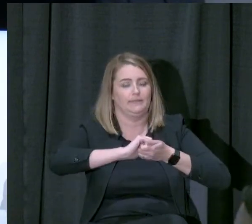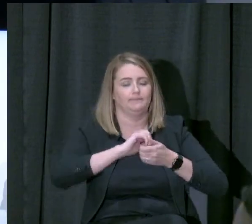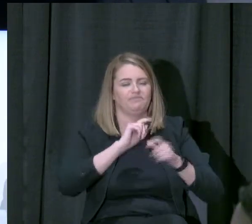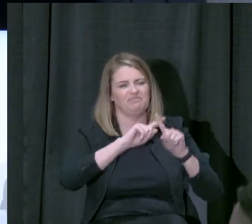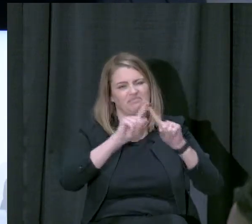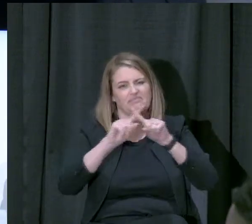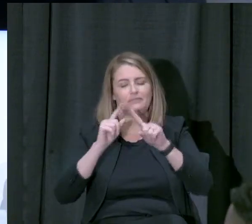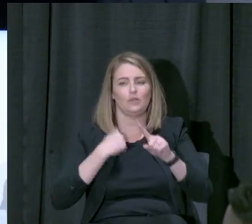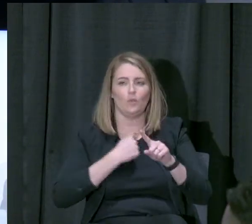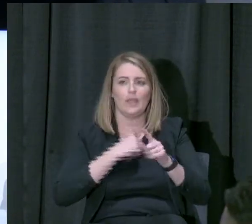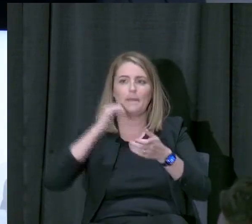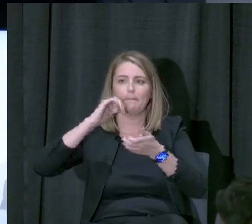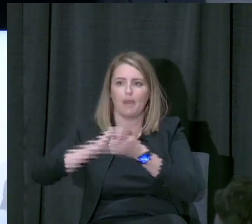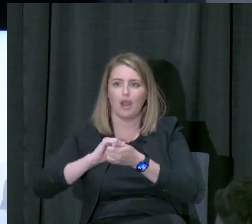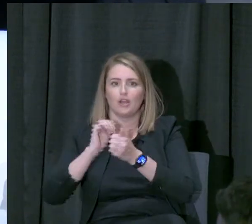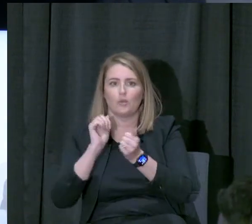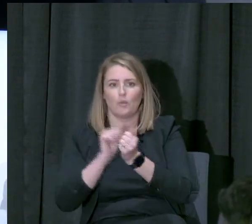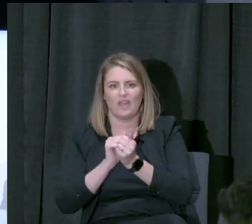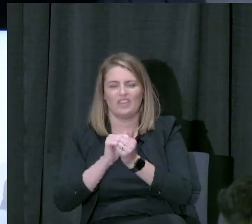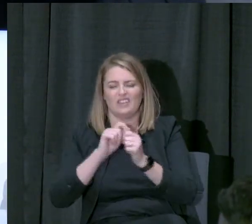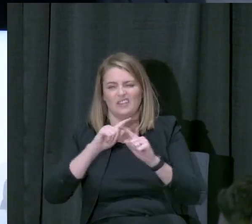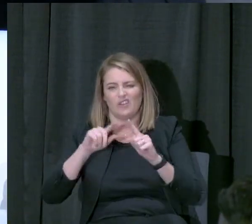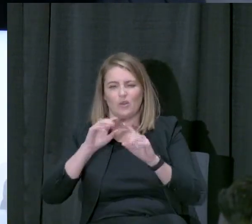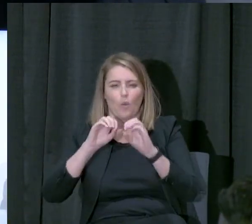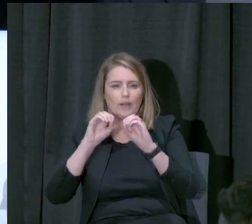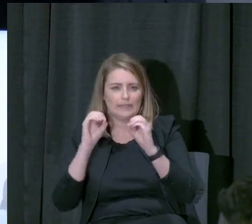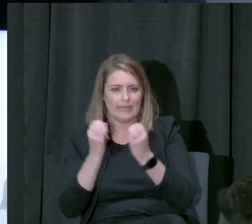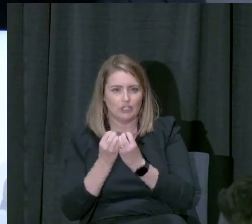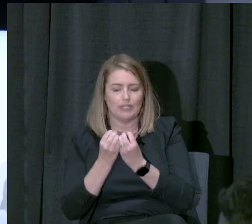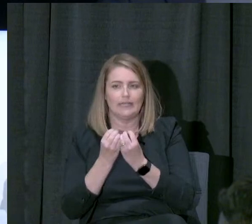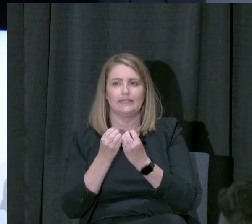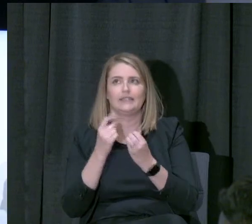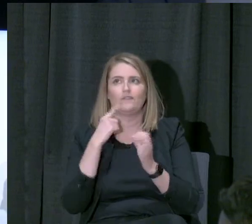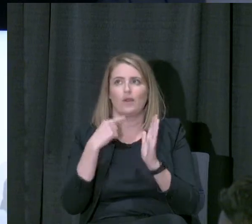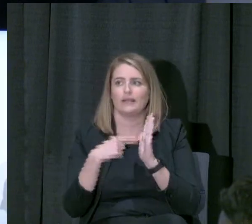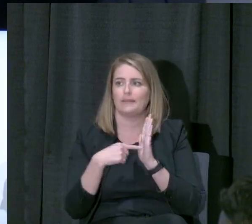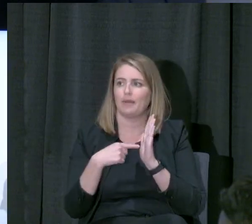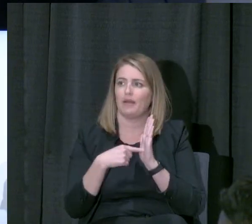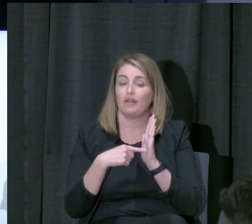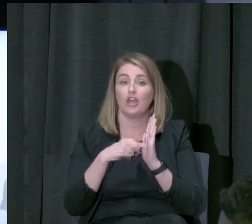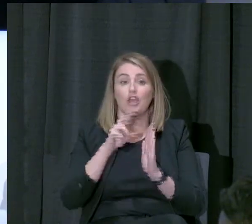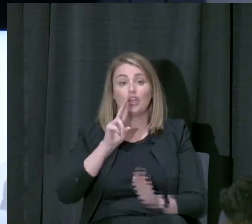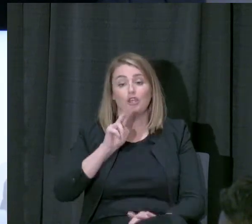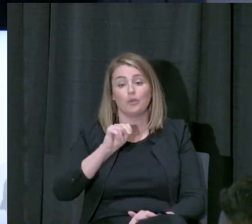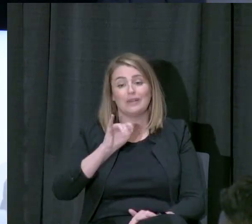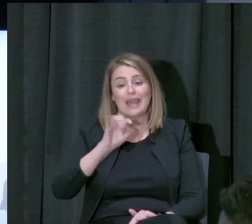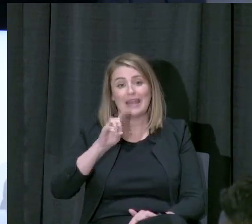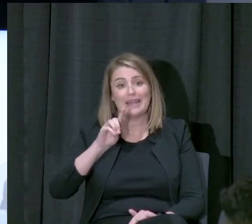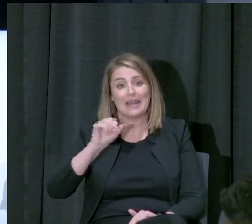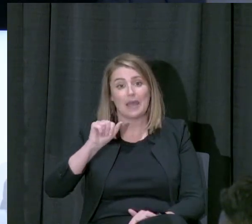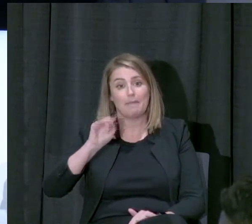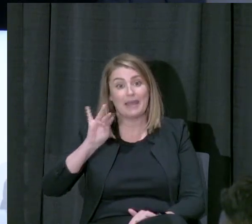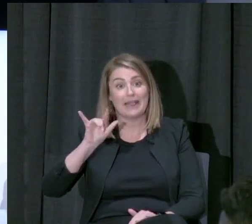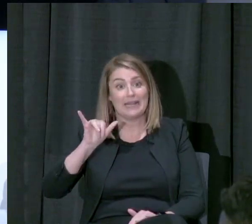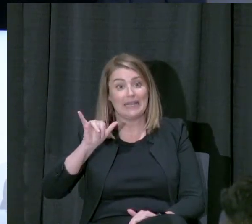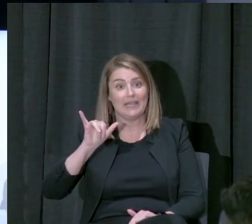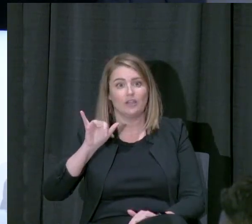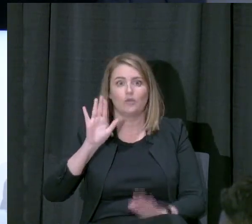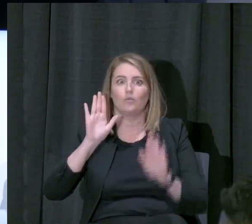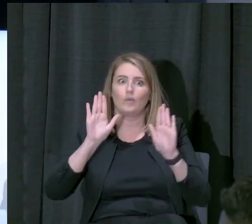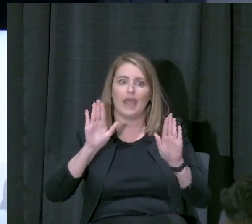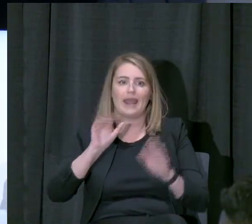So we partner with certain organizations. For example, United Ability, this great organization down in